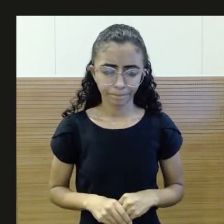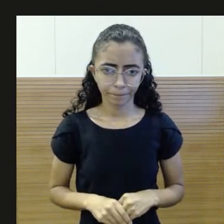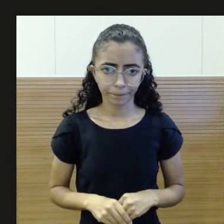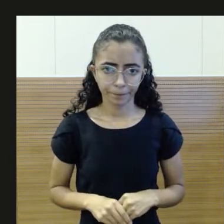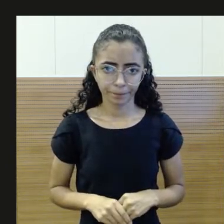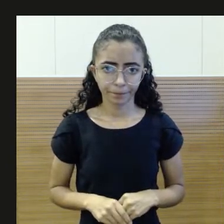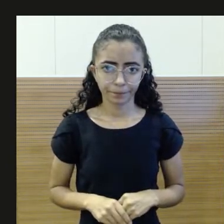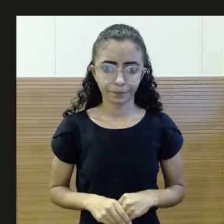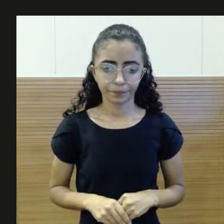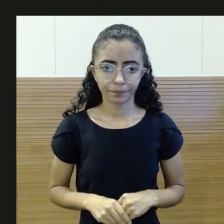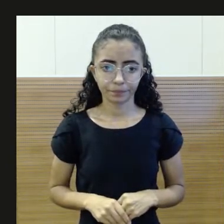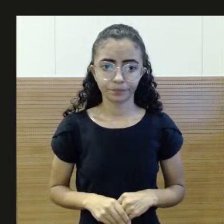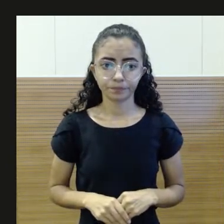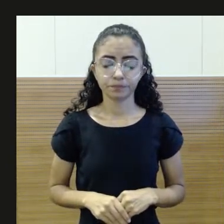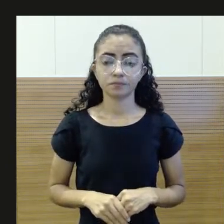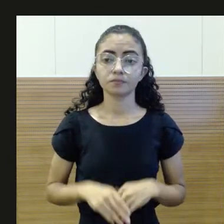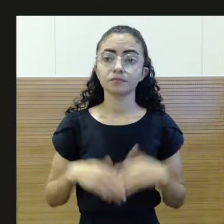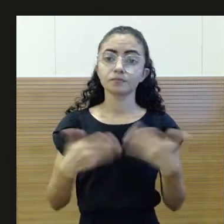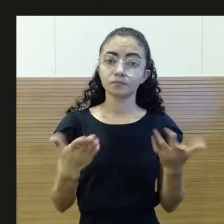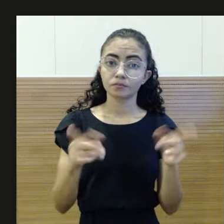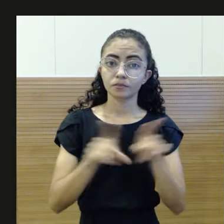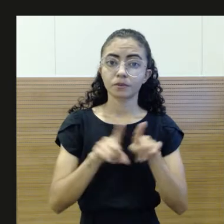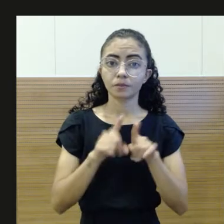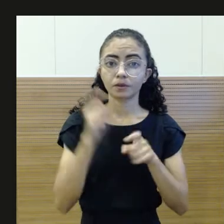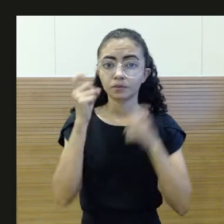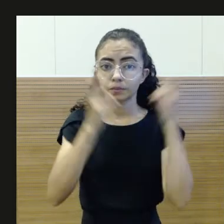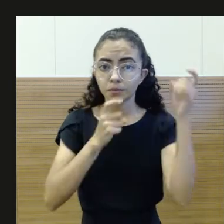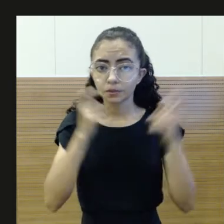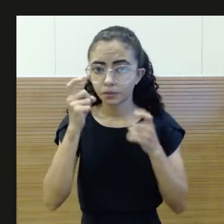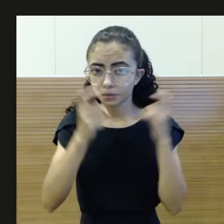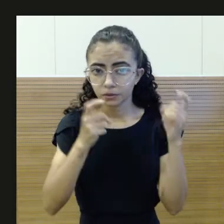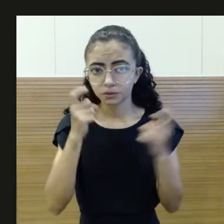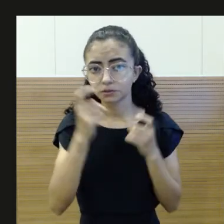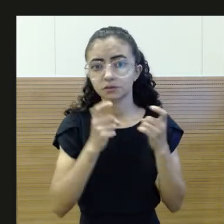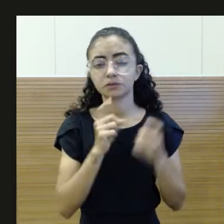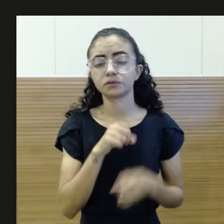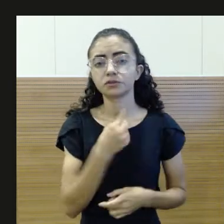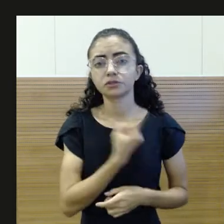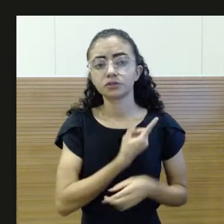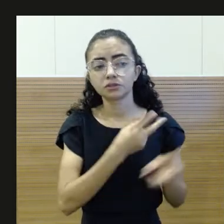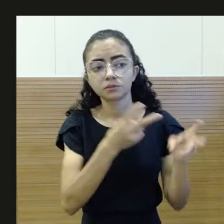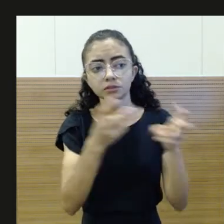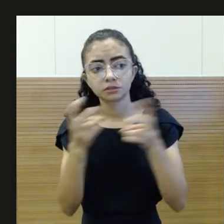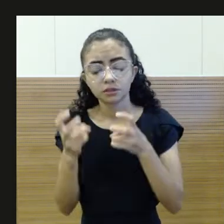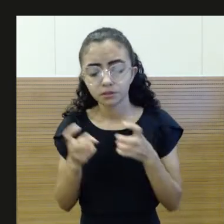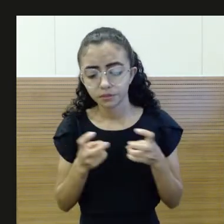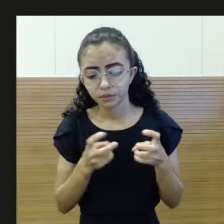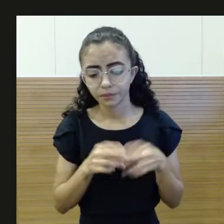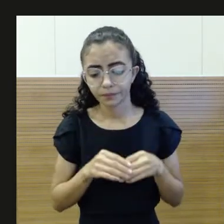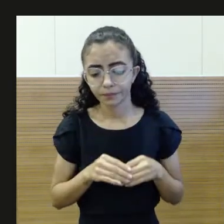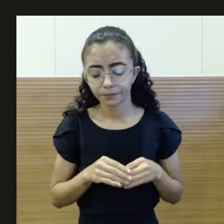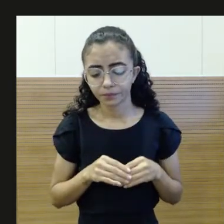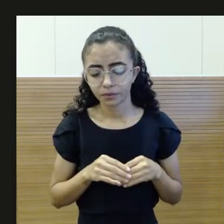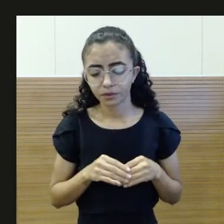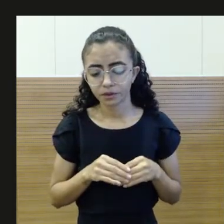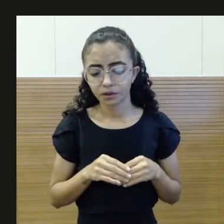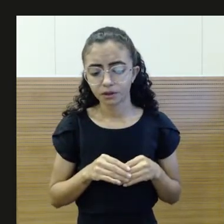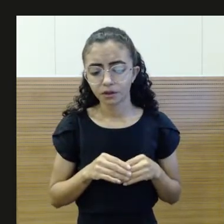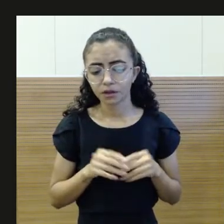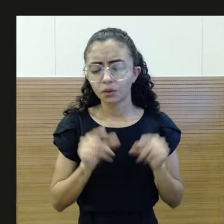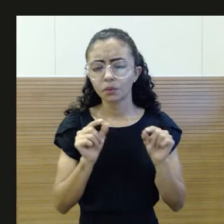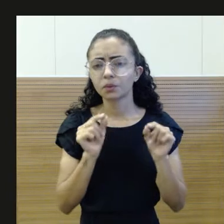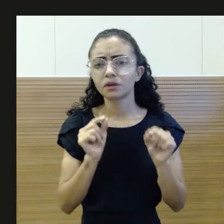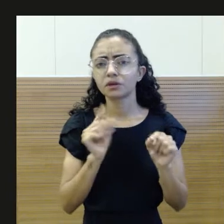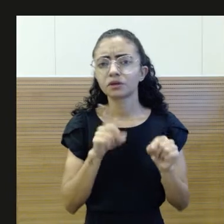that are eating worse, but we showed a comparison through economic levels that people with